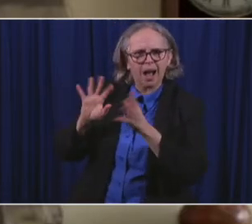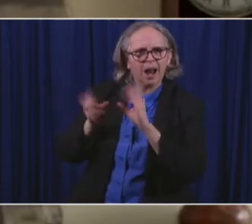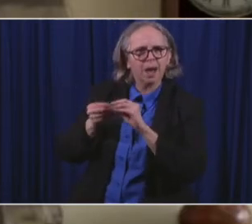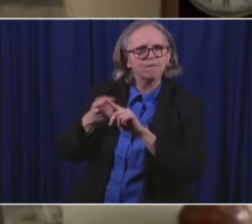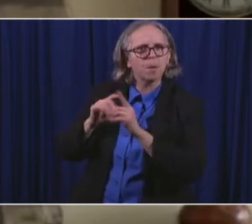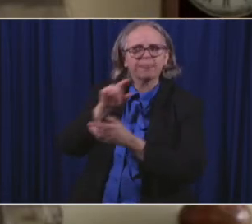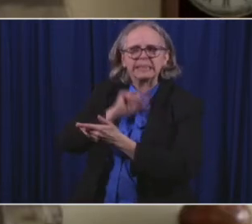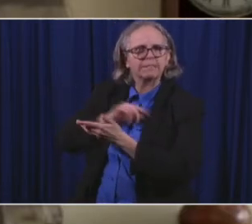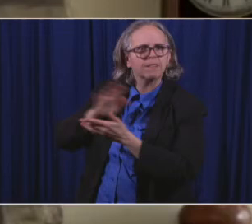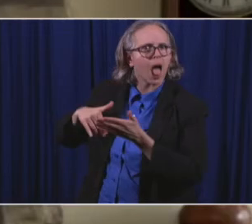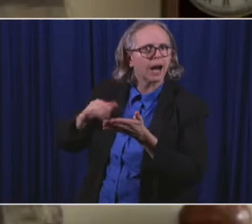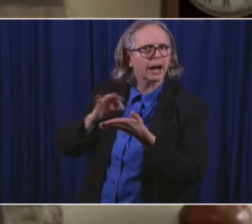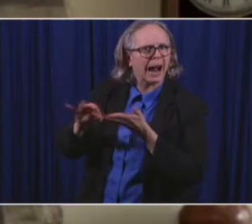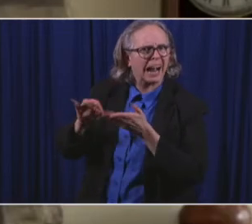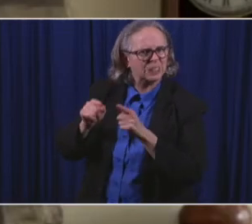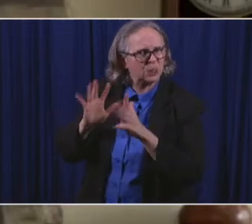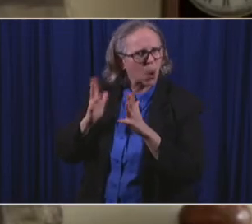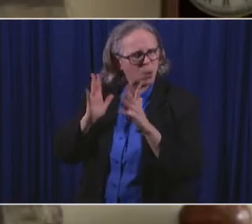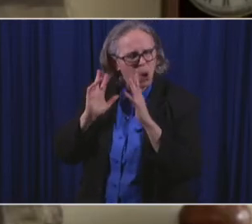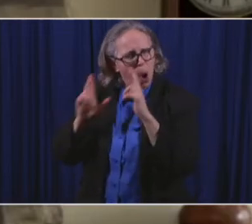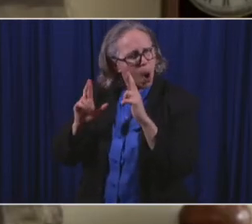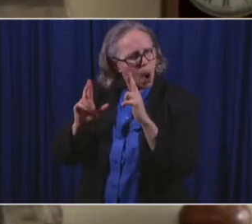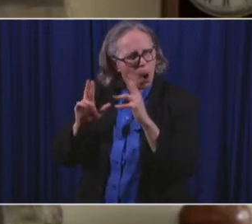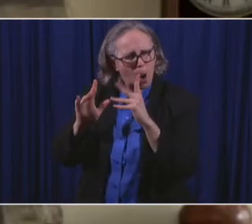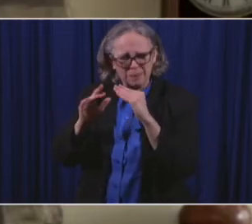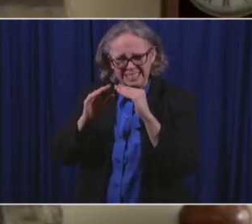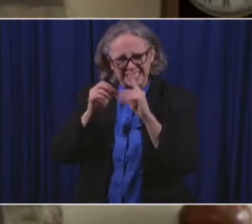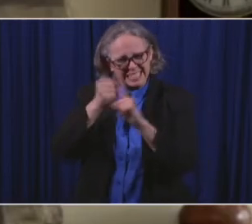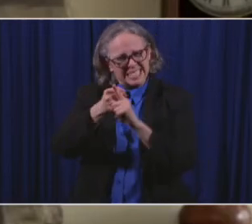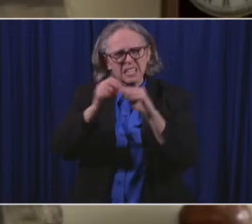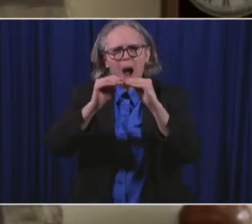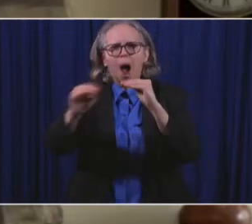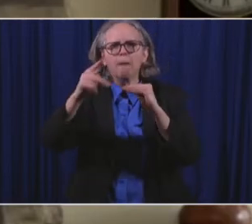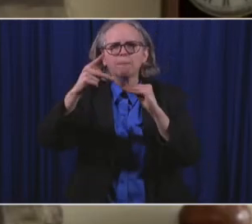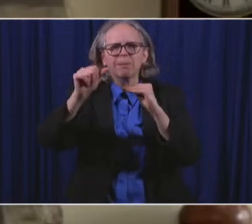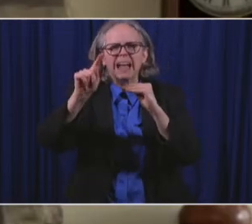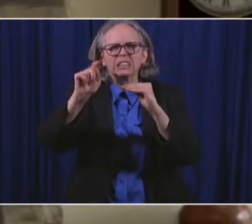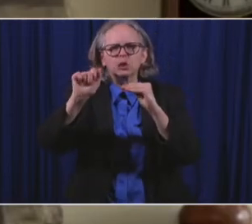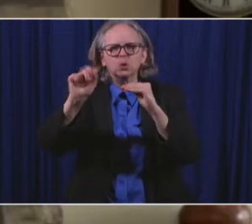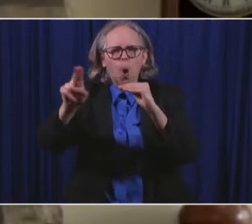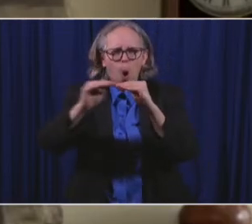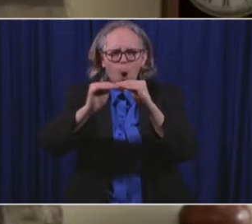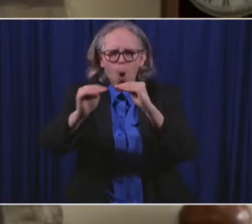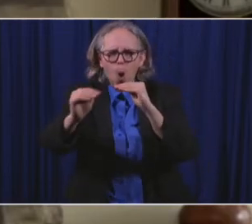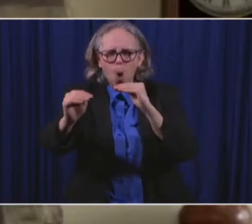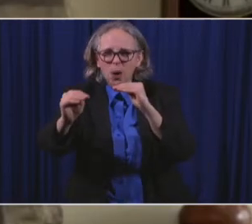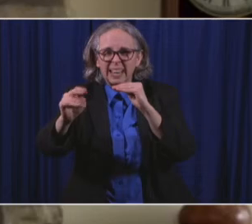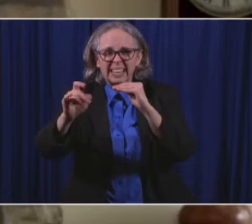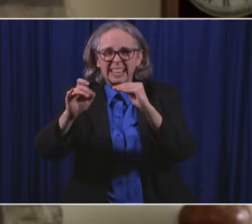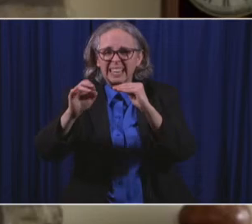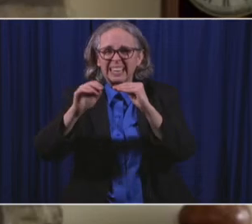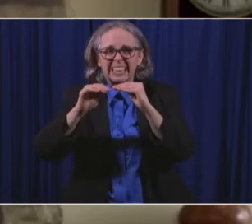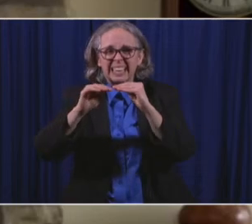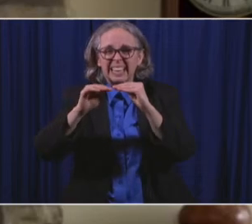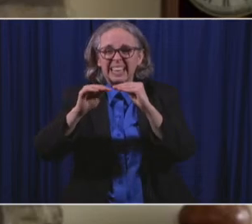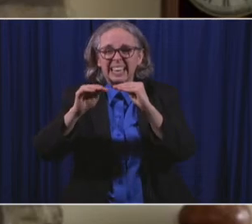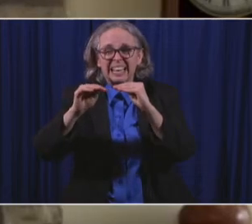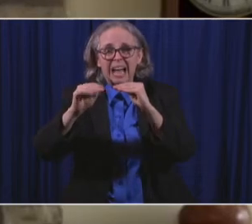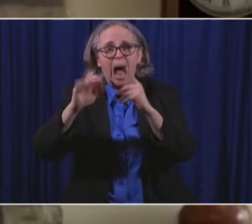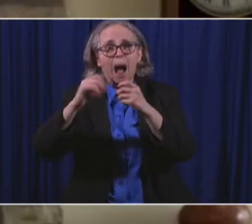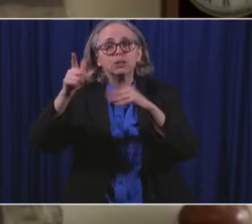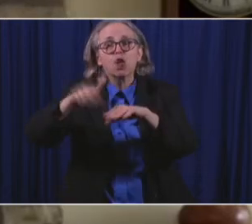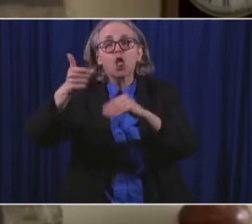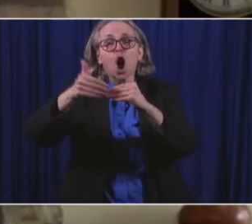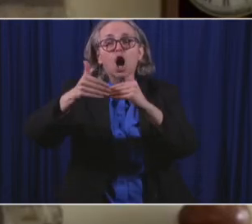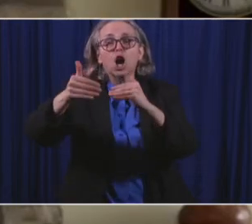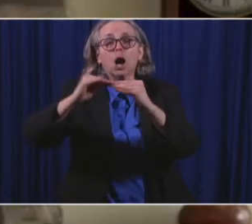we could, even if we're plateaued out, this is just not sustainable for a very long period of time. It's going to have some very